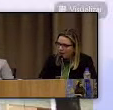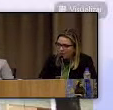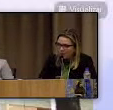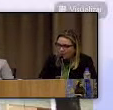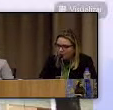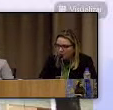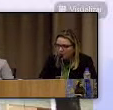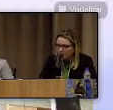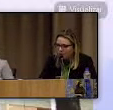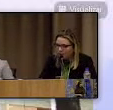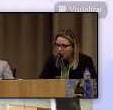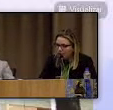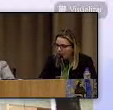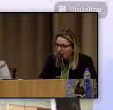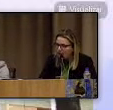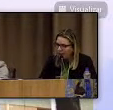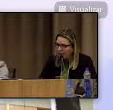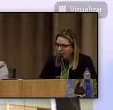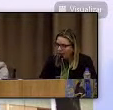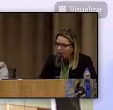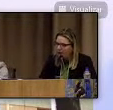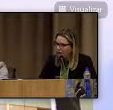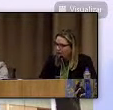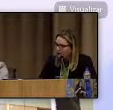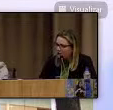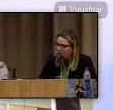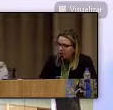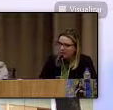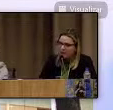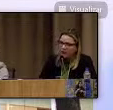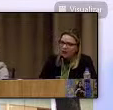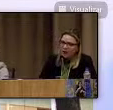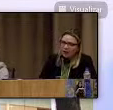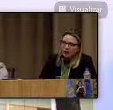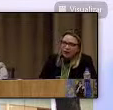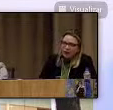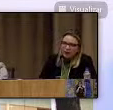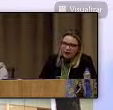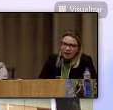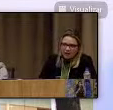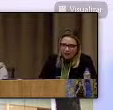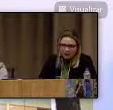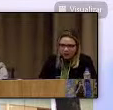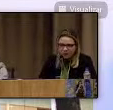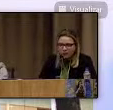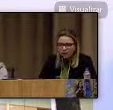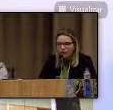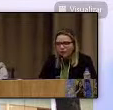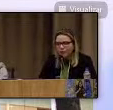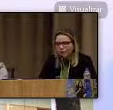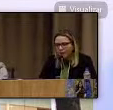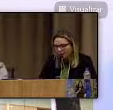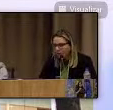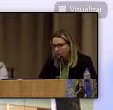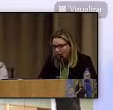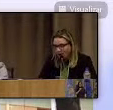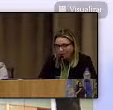As I said, they would come already in an advanced situation